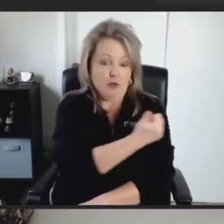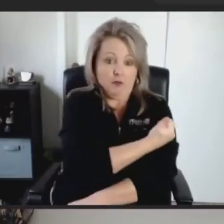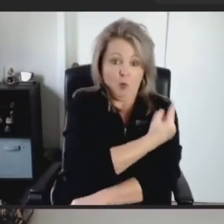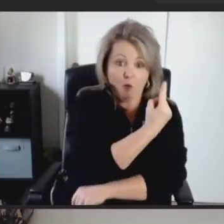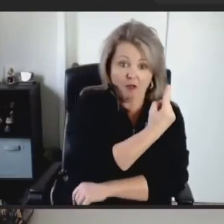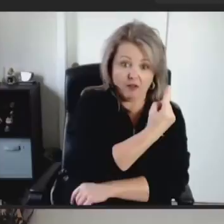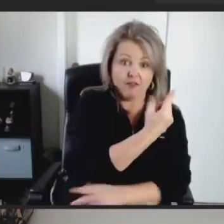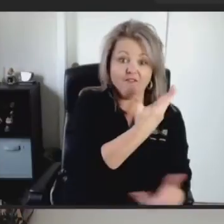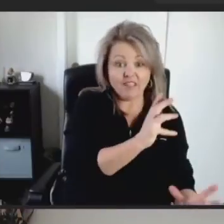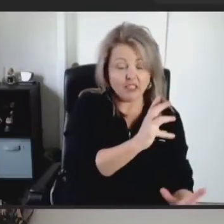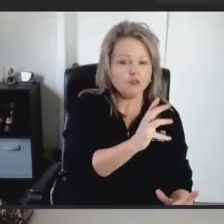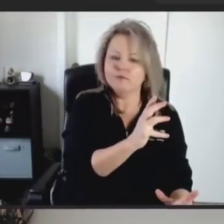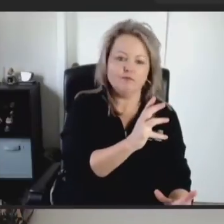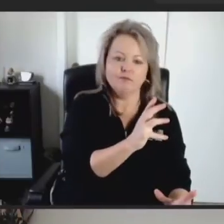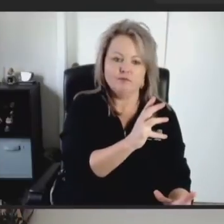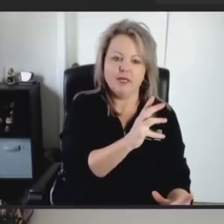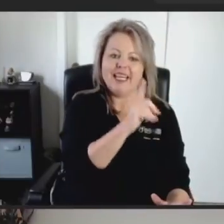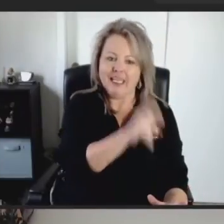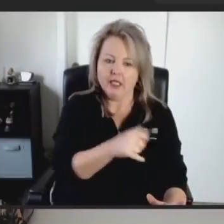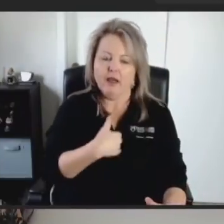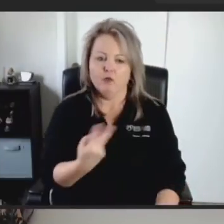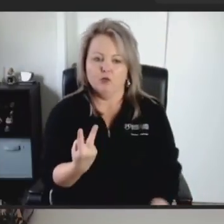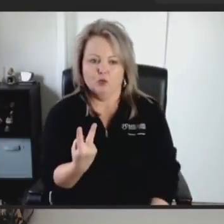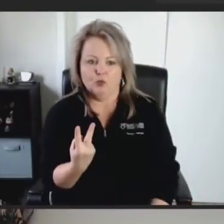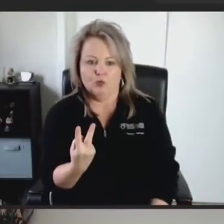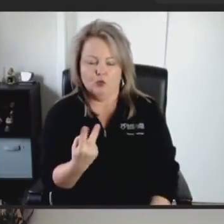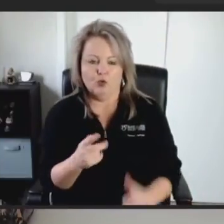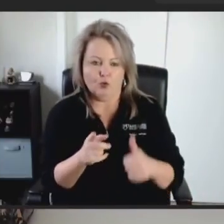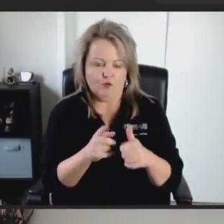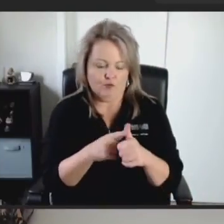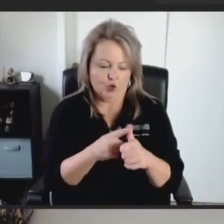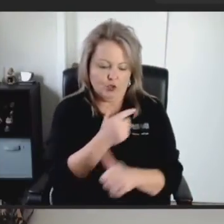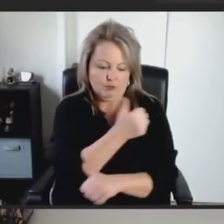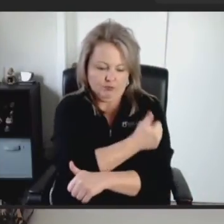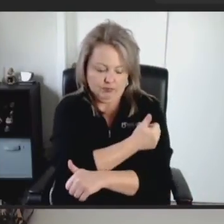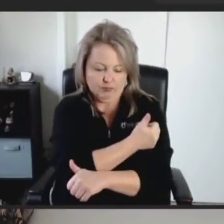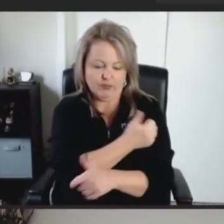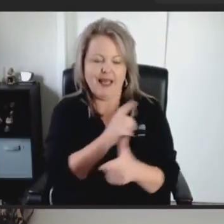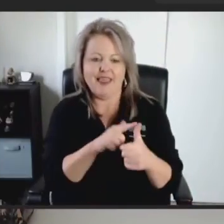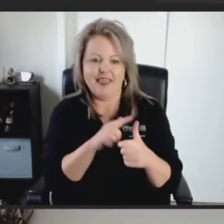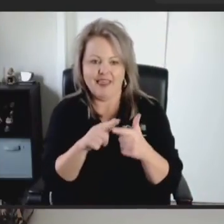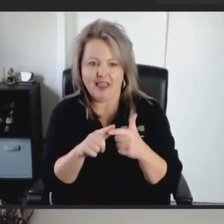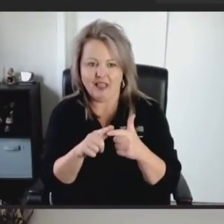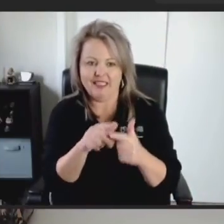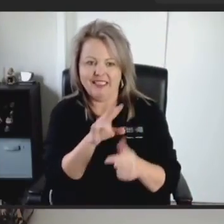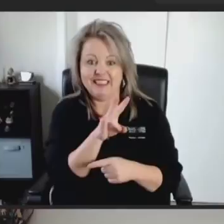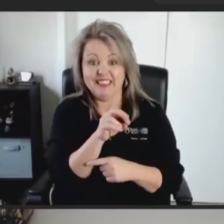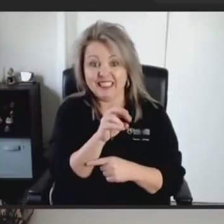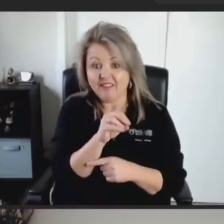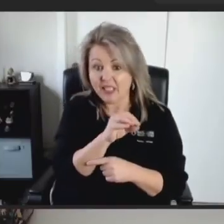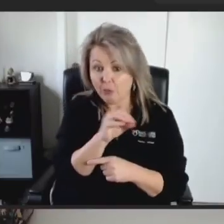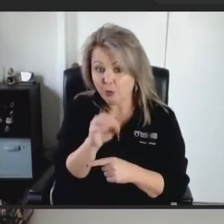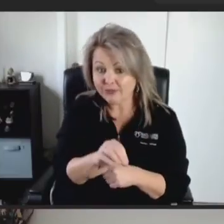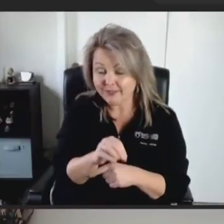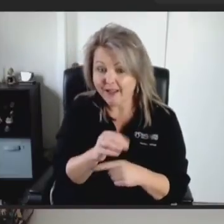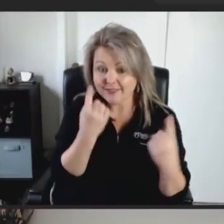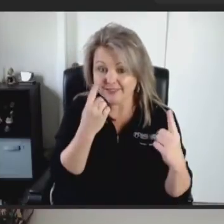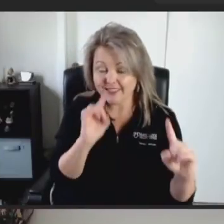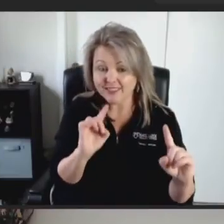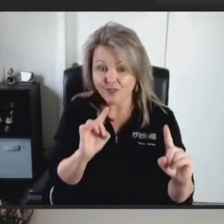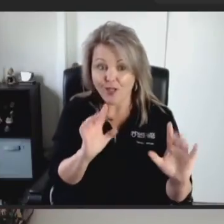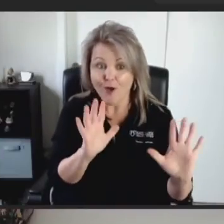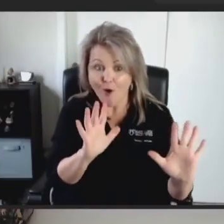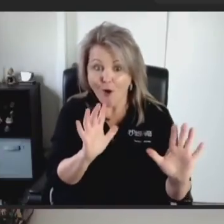both doses of the vaccine. I believe they're saying after the first dose about 70% effectiveness, which is still really awesome, but you don't